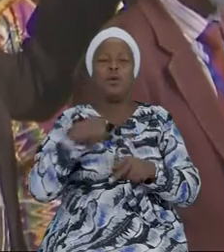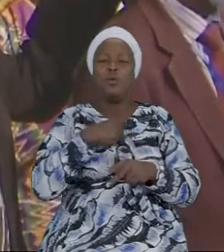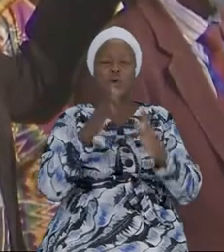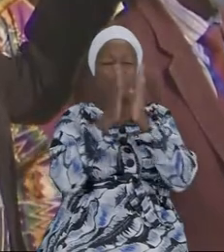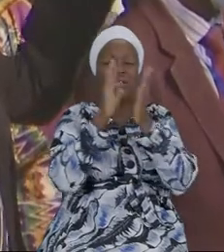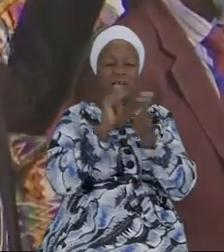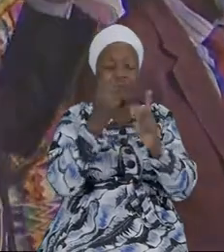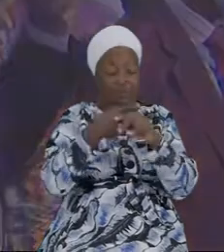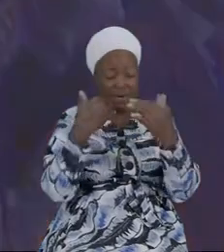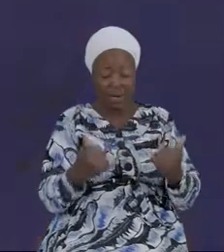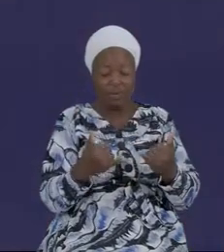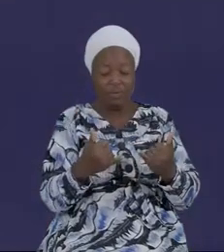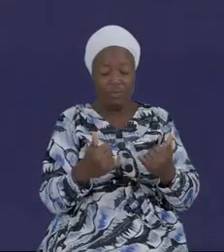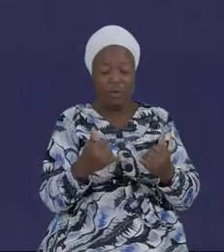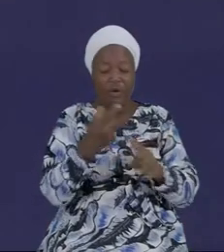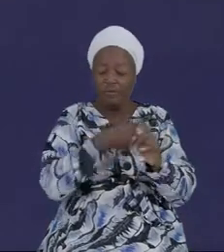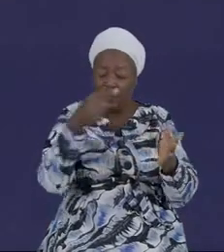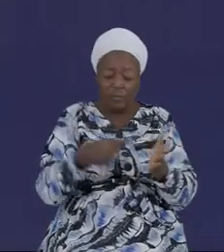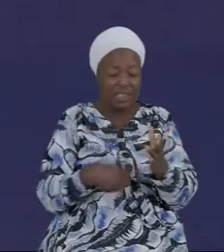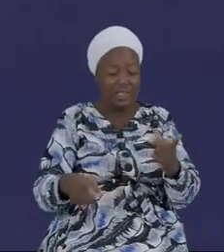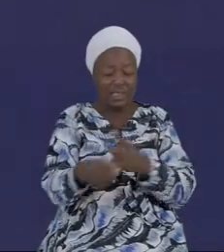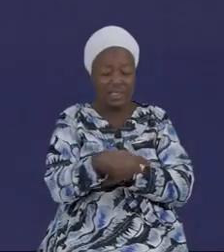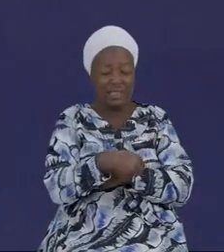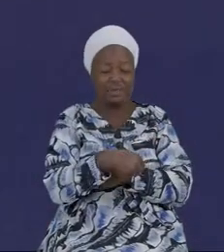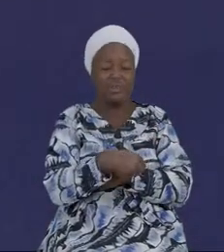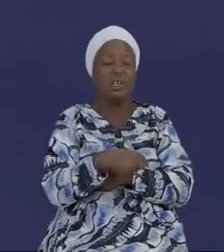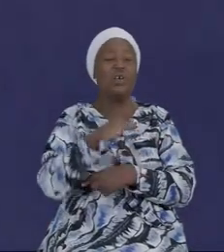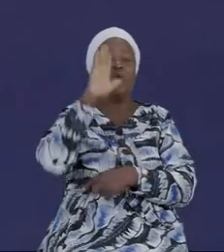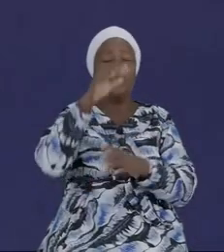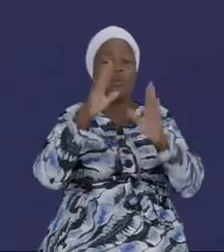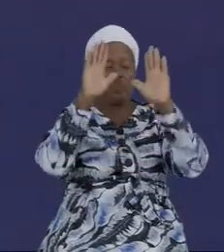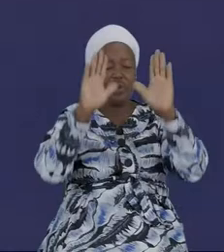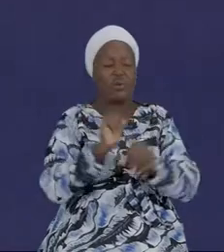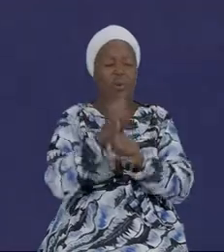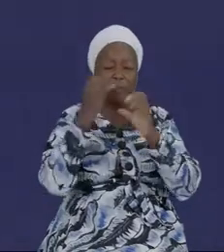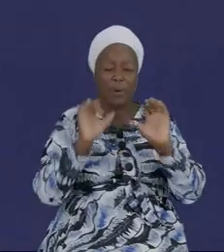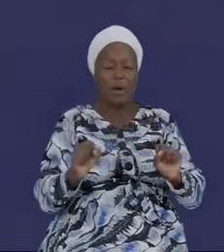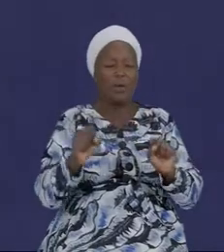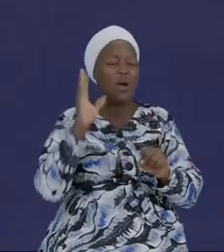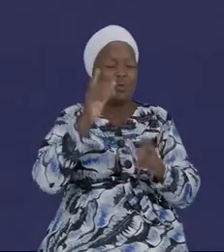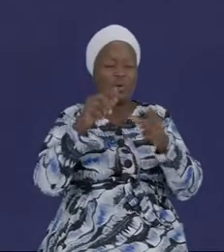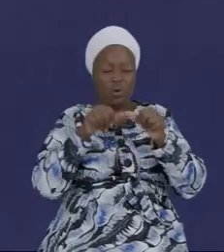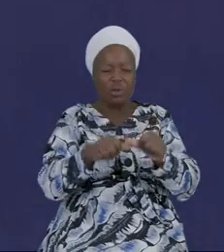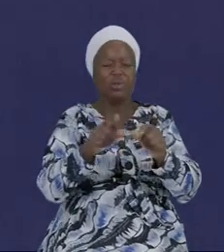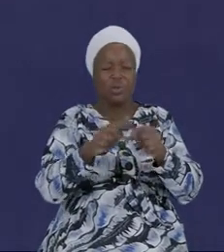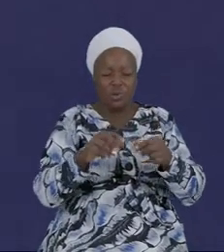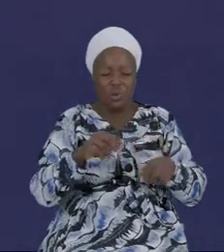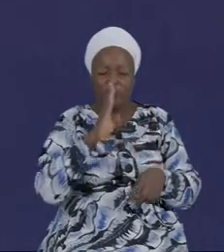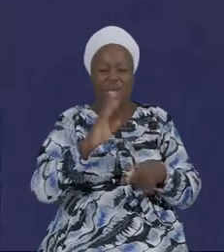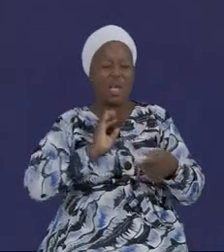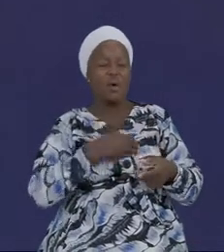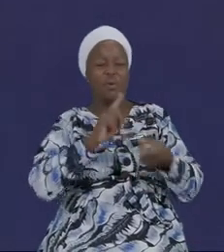that henceforth, from this day, your miracle power will keep on accompanying